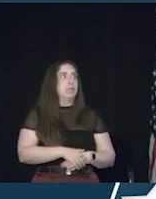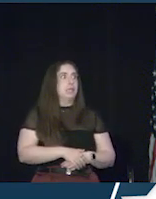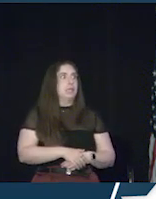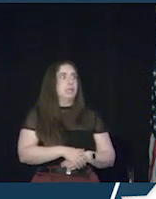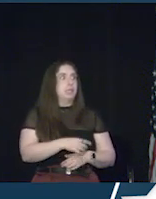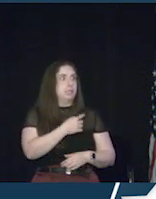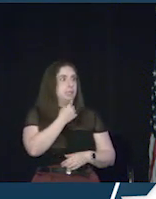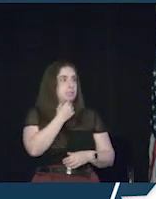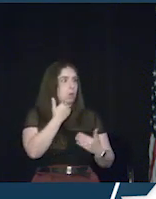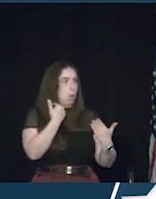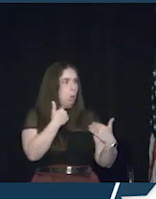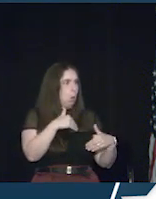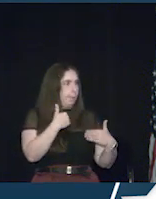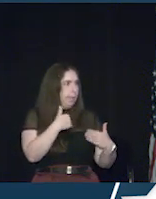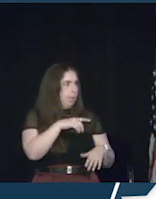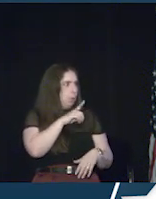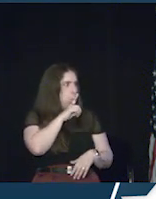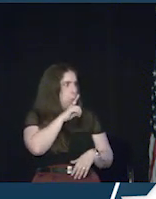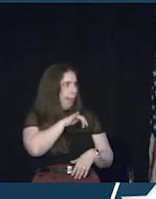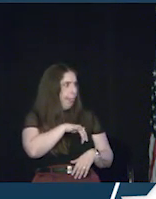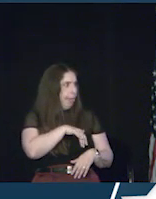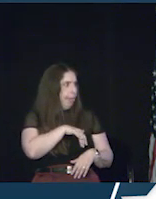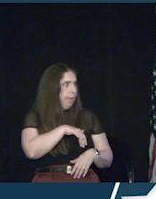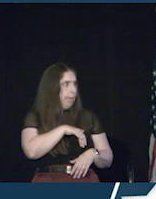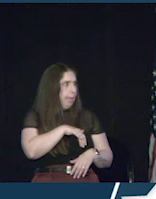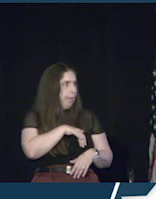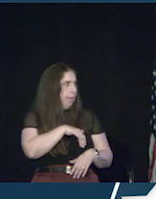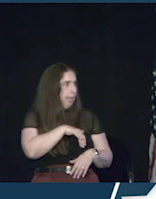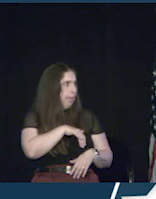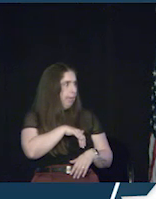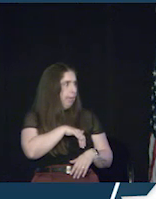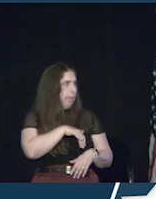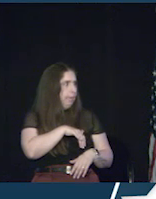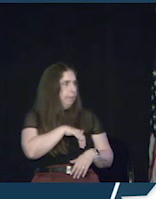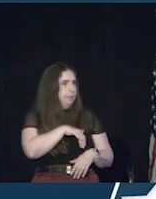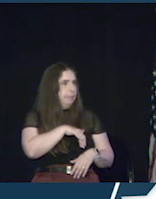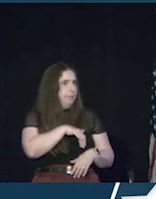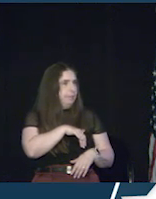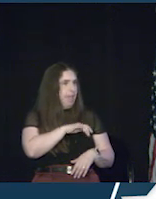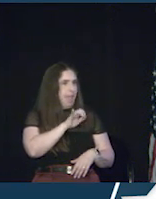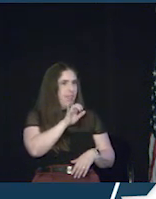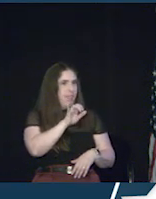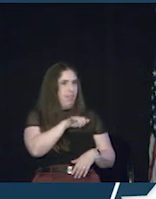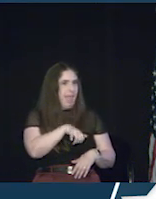like, oh my God, really? That is so weird.